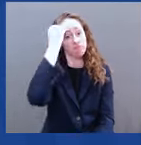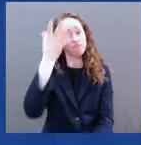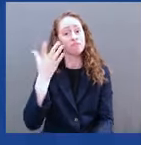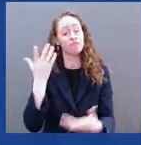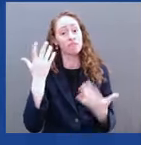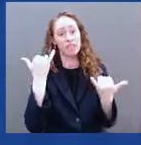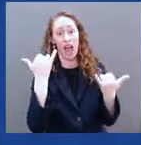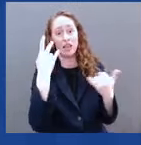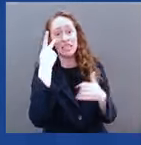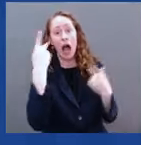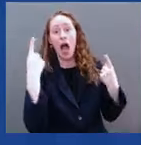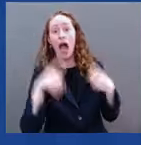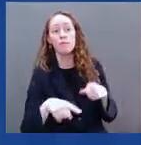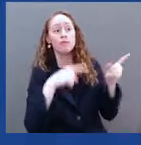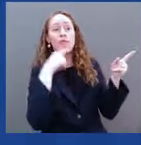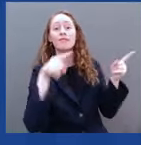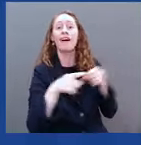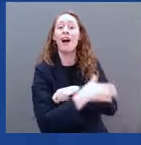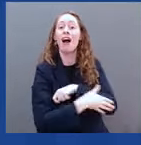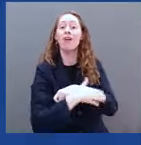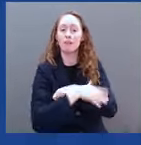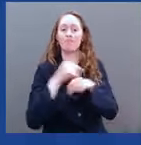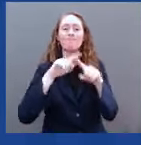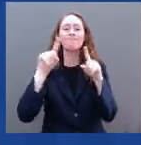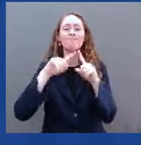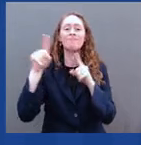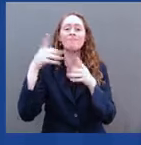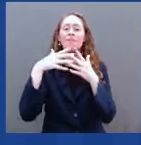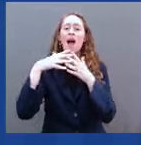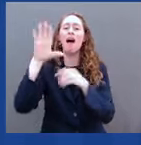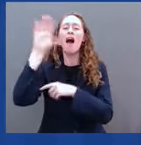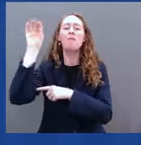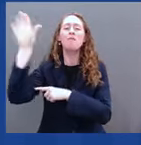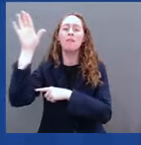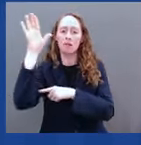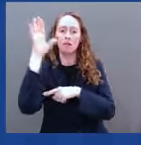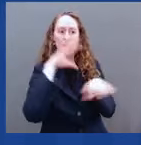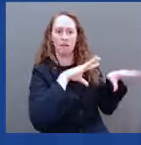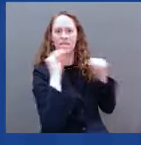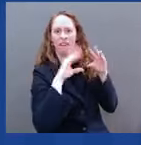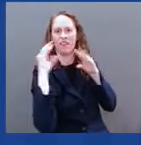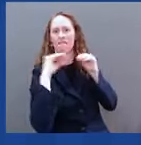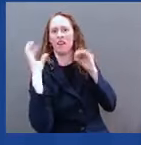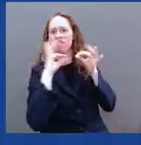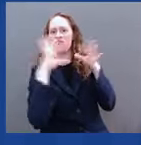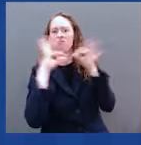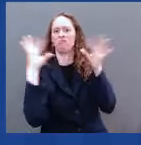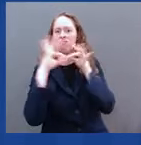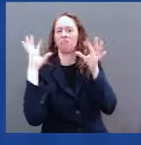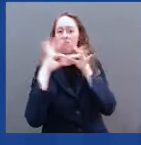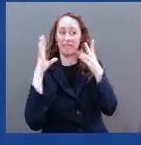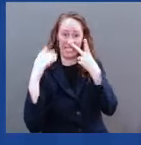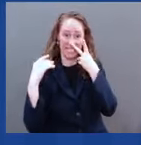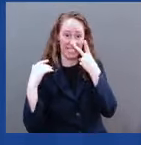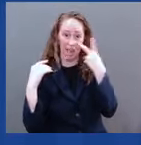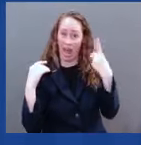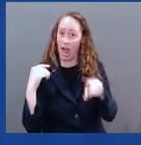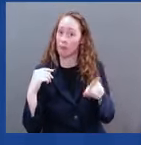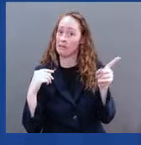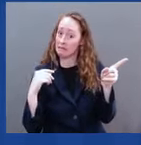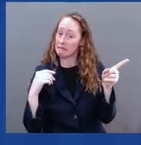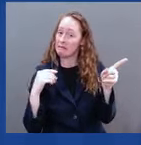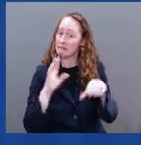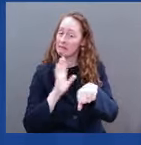barbaric behavior. And I indicated that I knew how much he, because we had long discussions in the